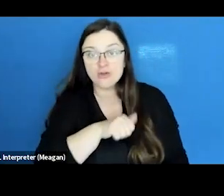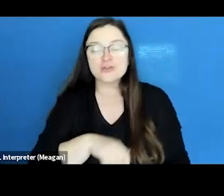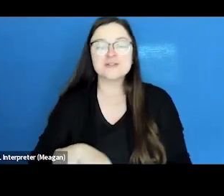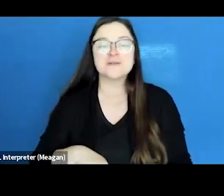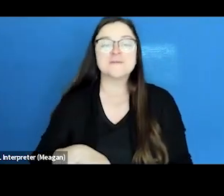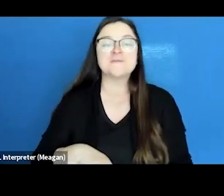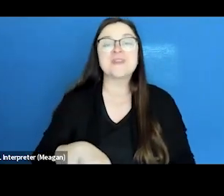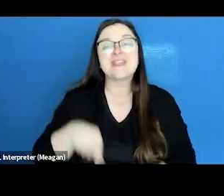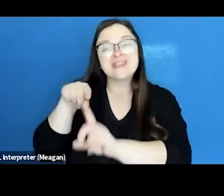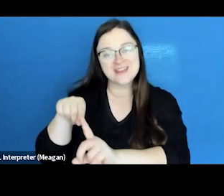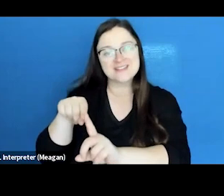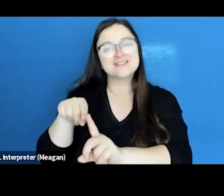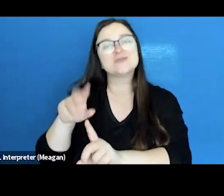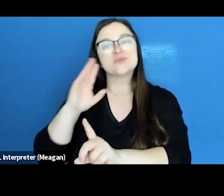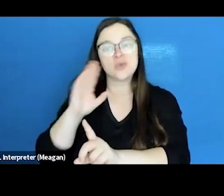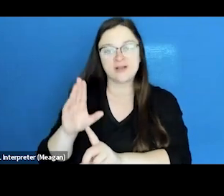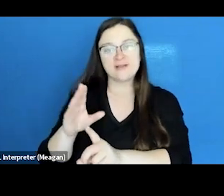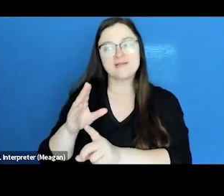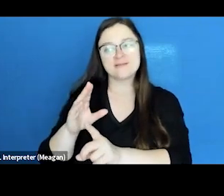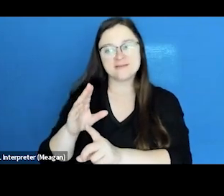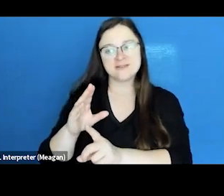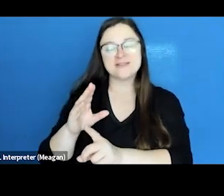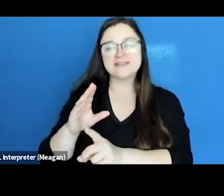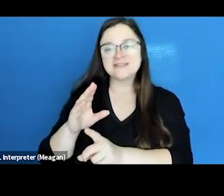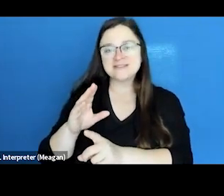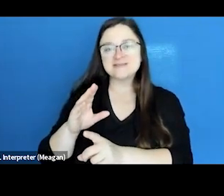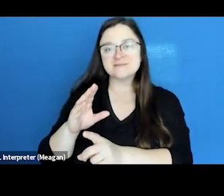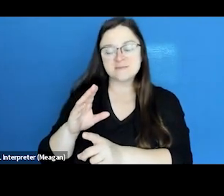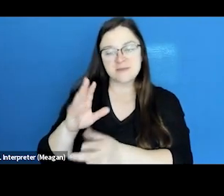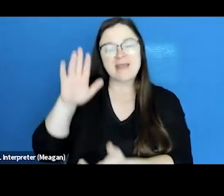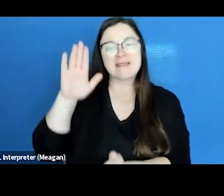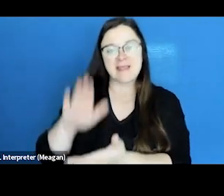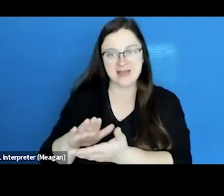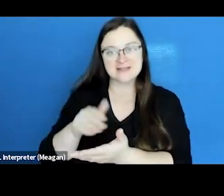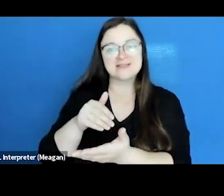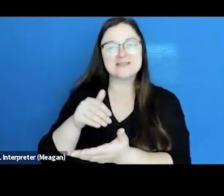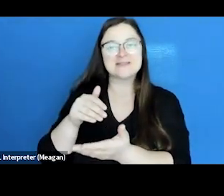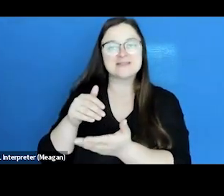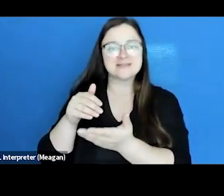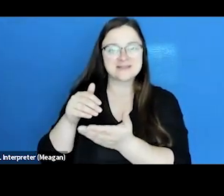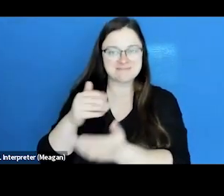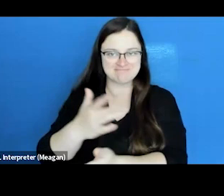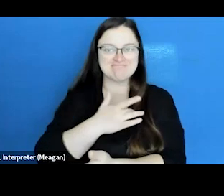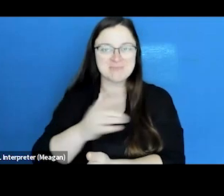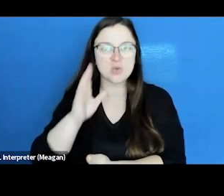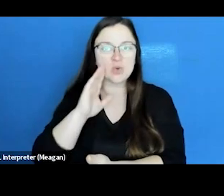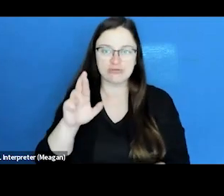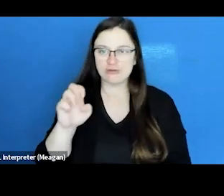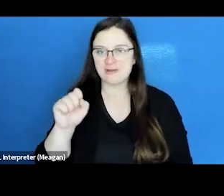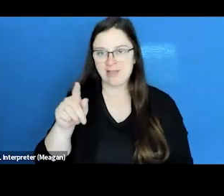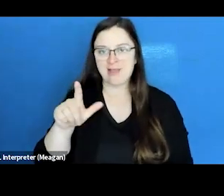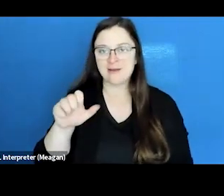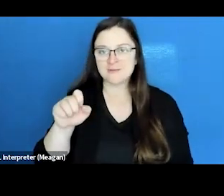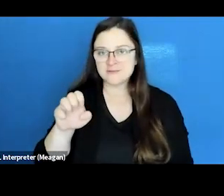turn makes them less likely to relapse. So how do I do this? If you're in the